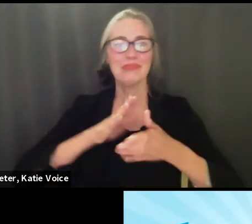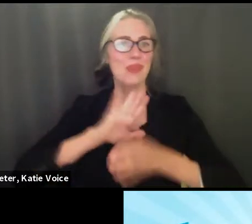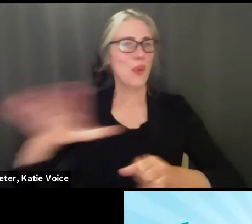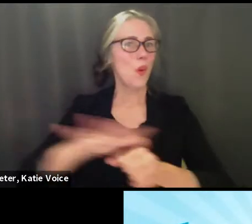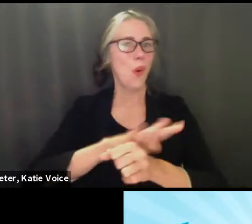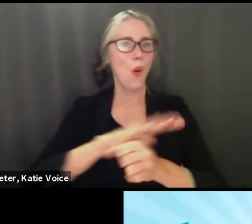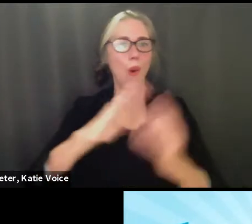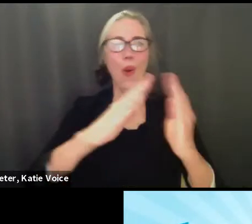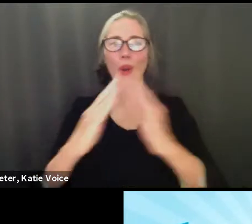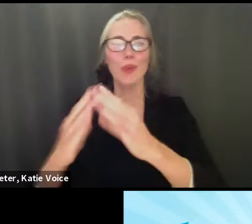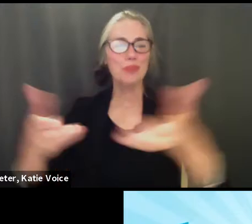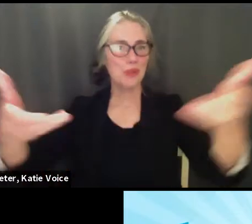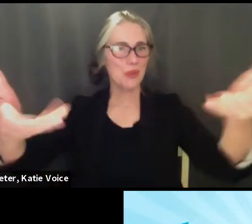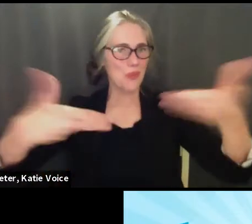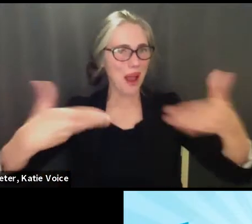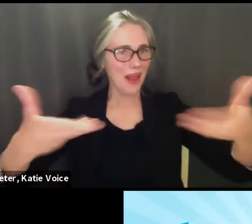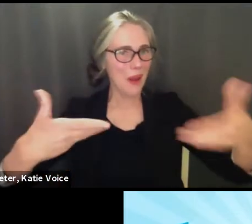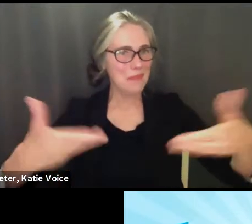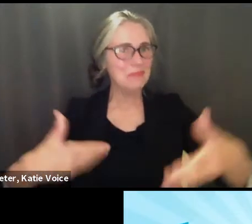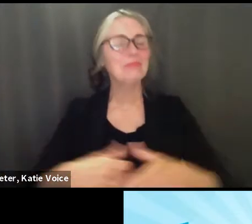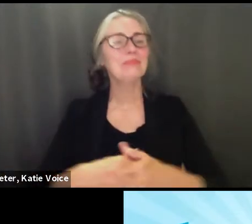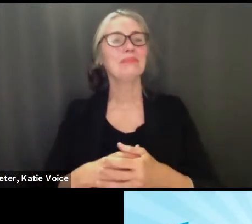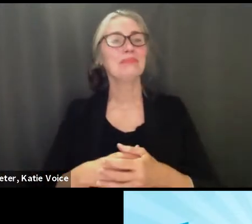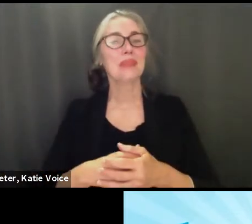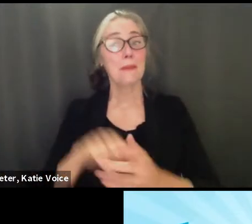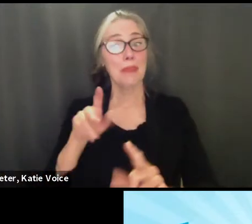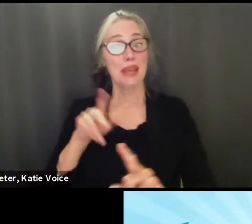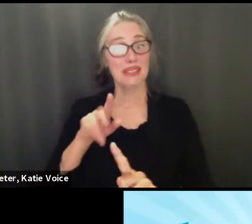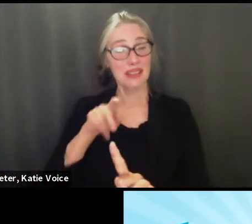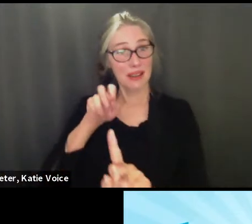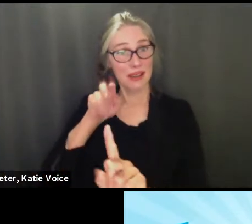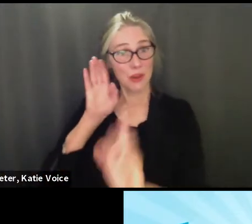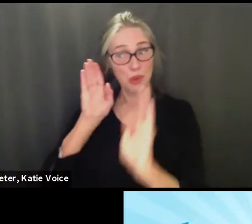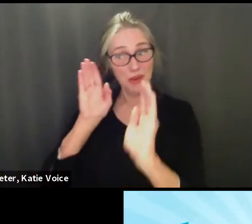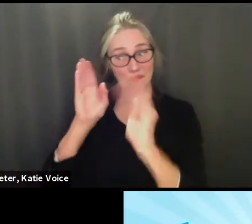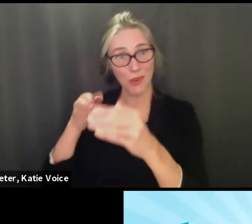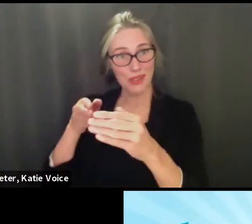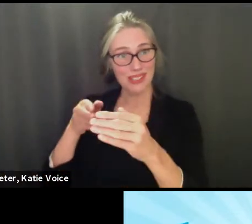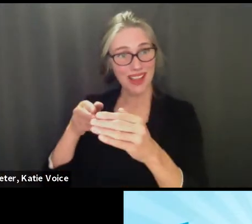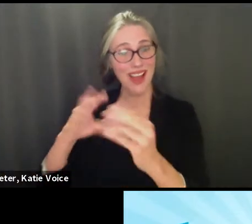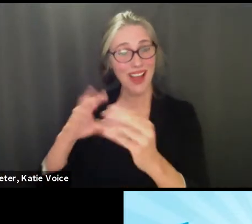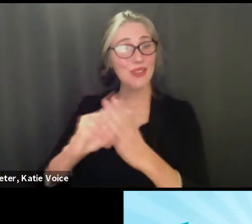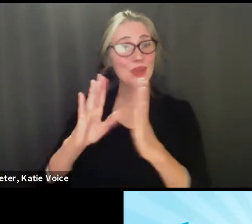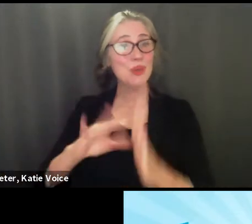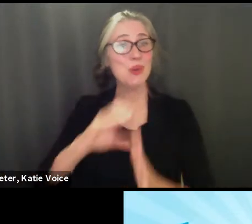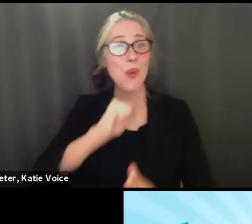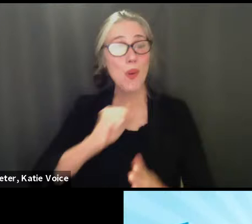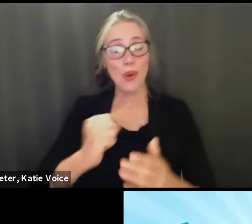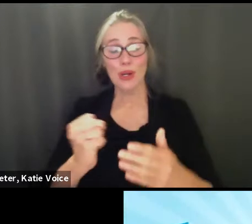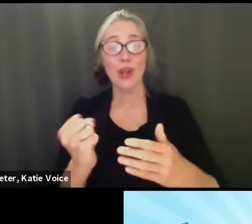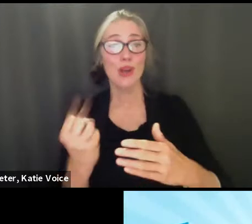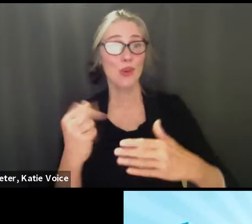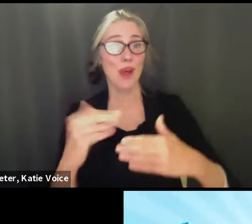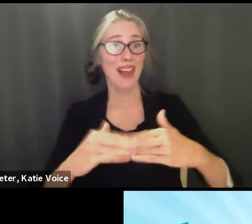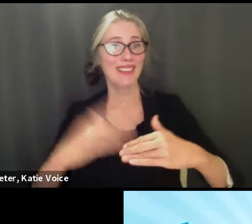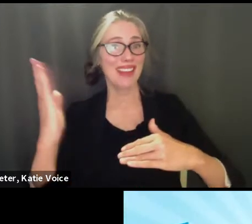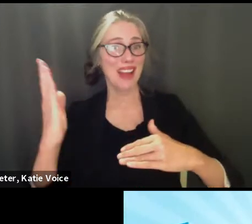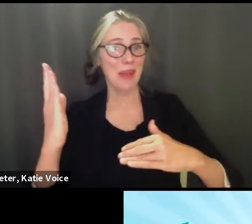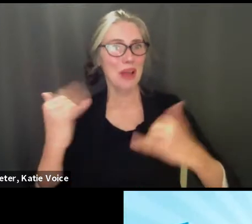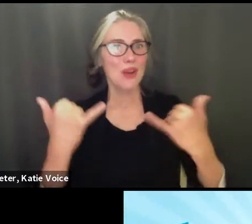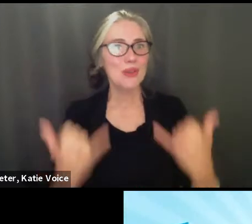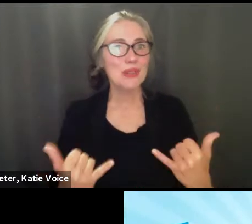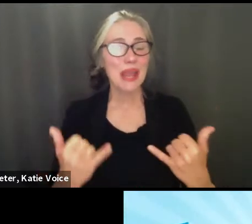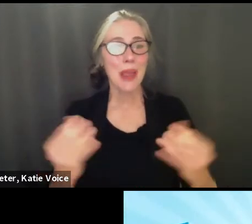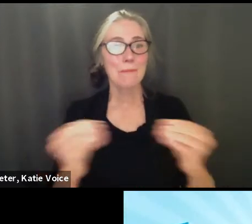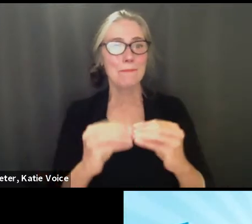but we are targeting students 12 and up. Today we had over 200 students and family